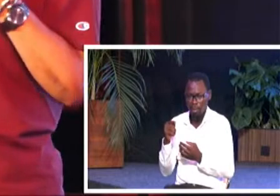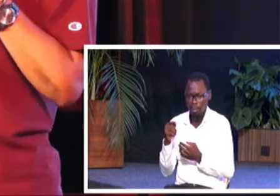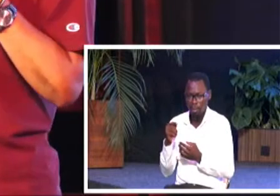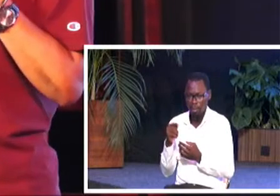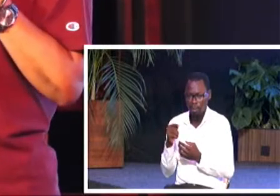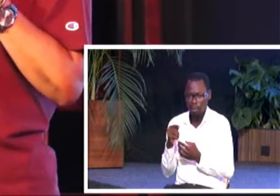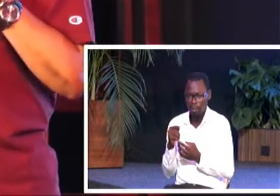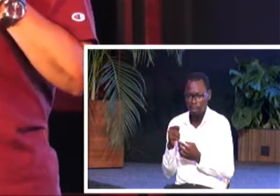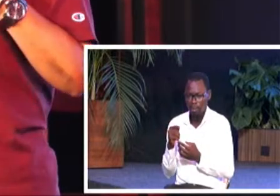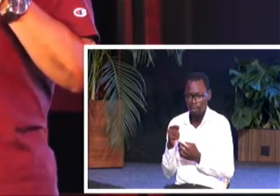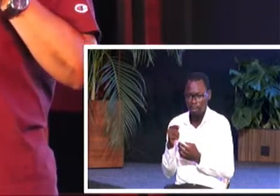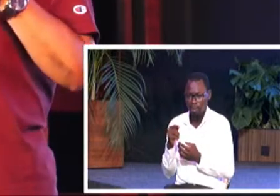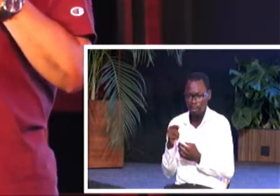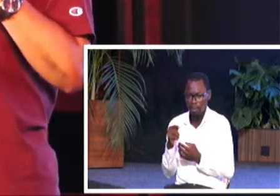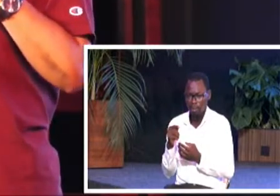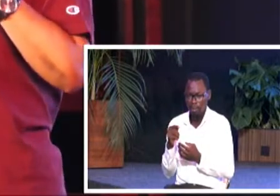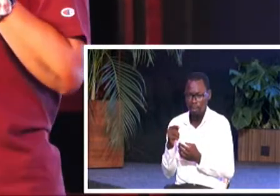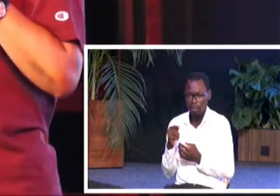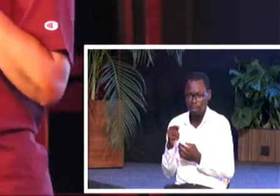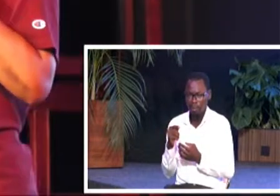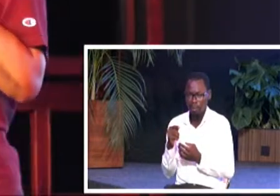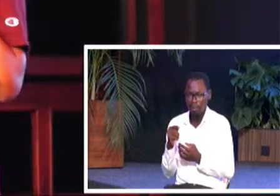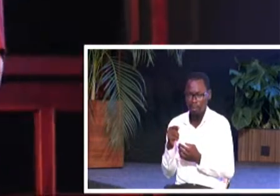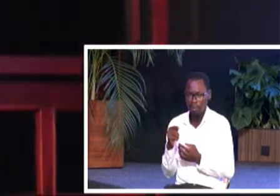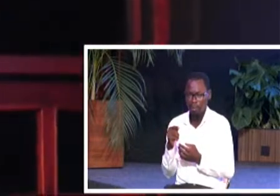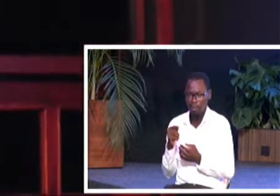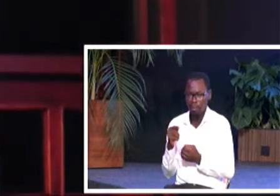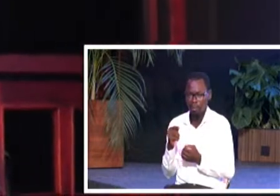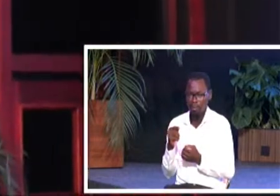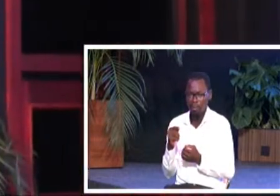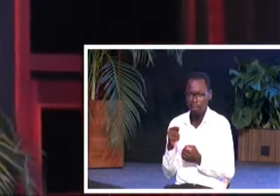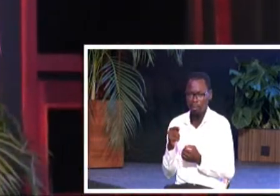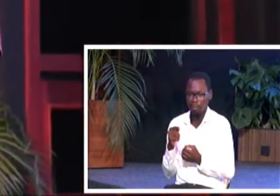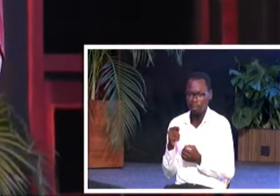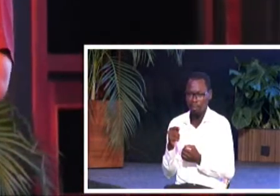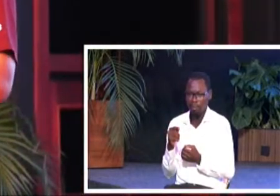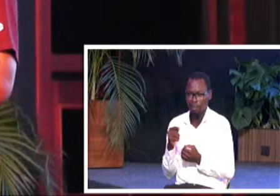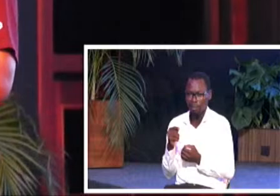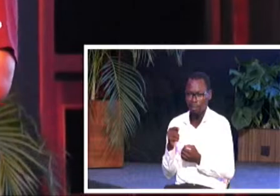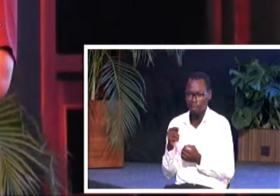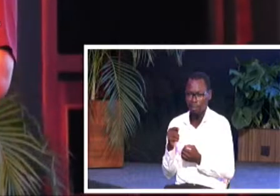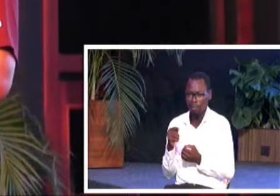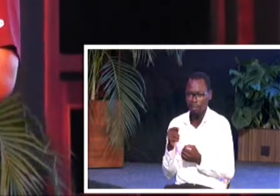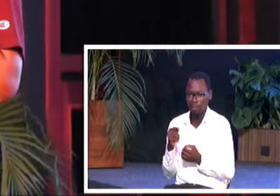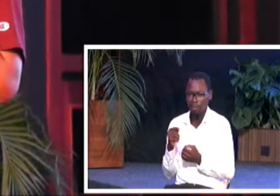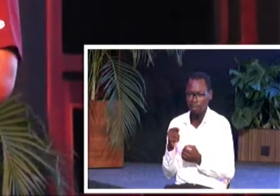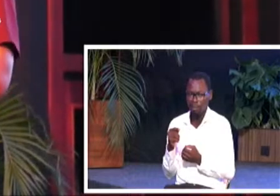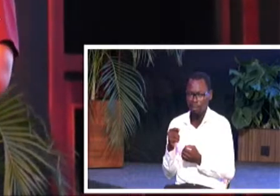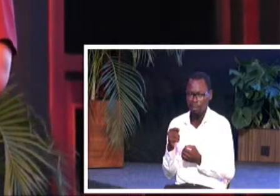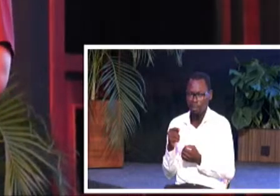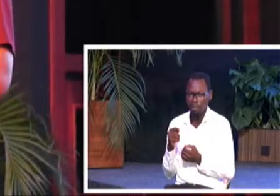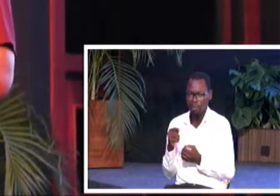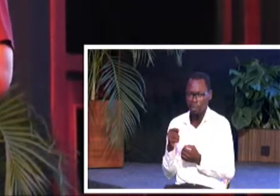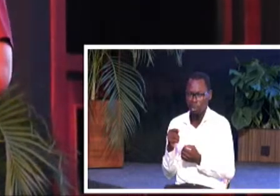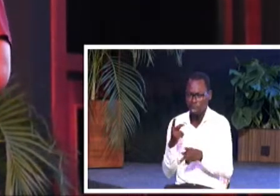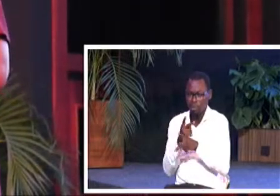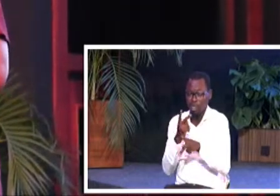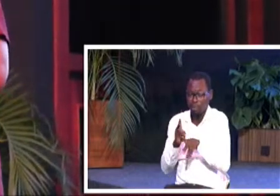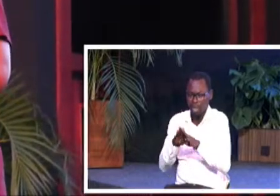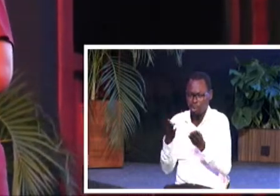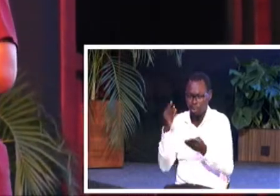office. And when you don't get that, then that's it. Forget it. You are done. No. Keep an open mind.